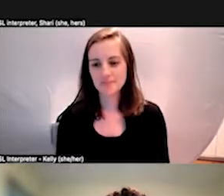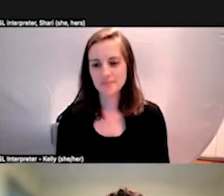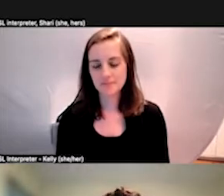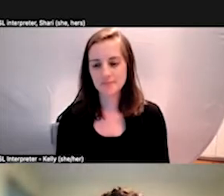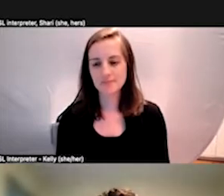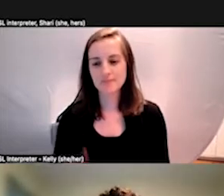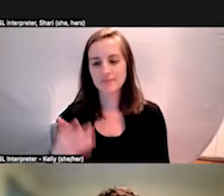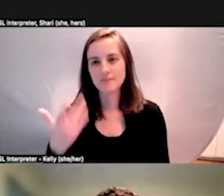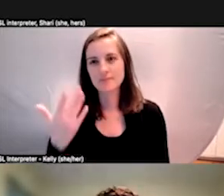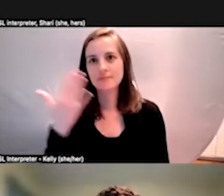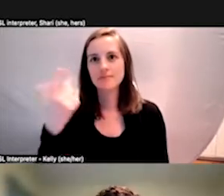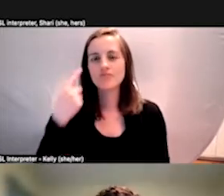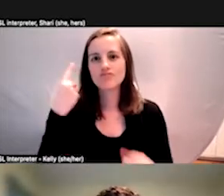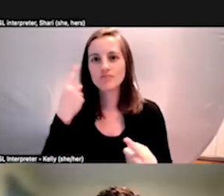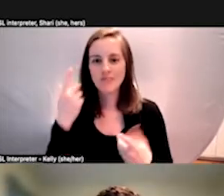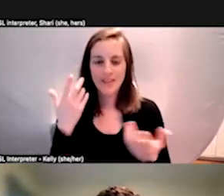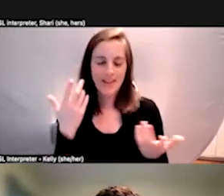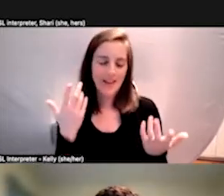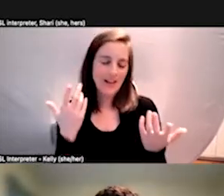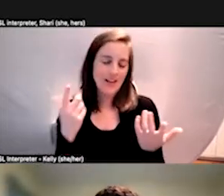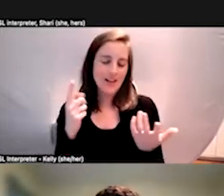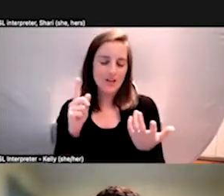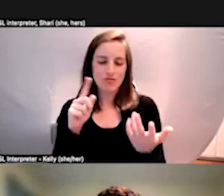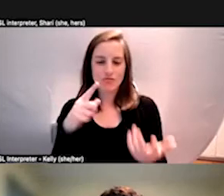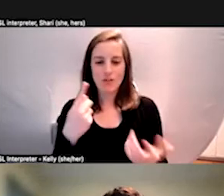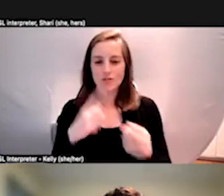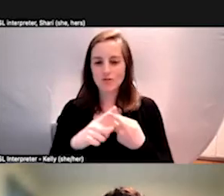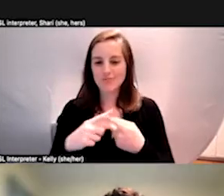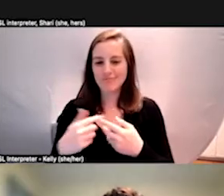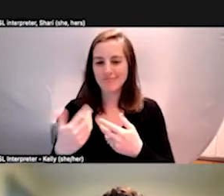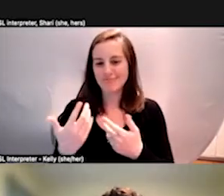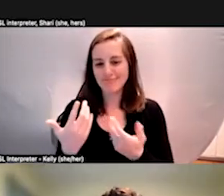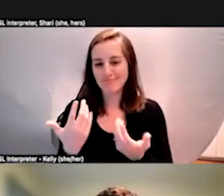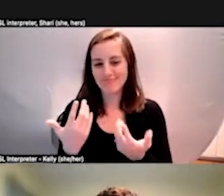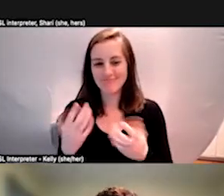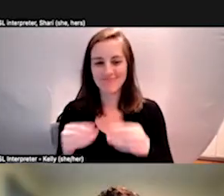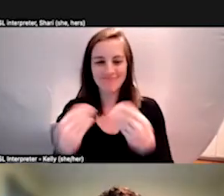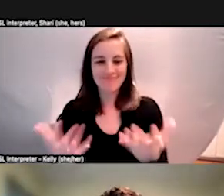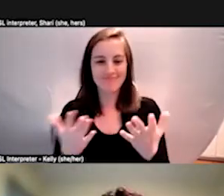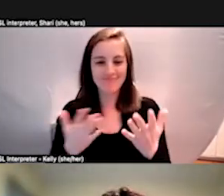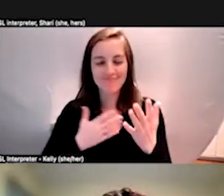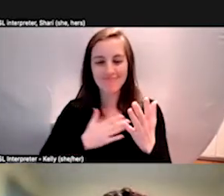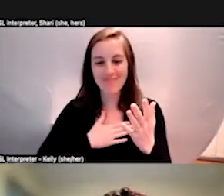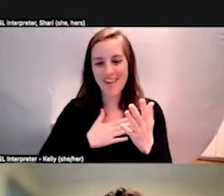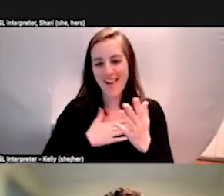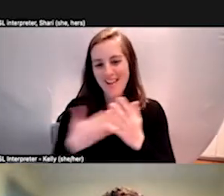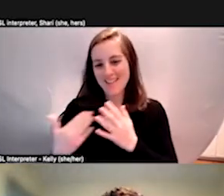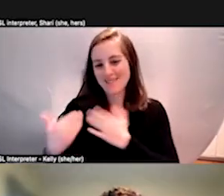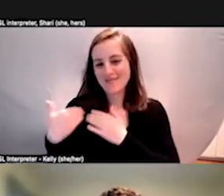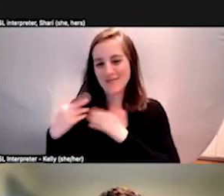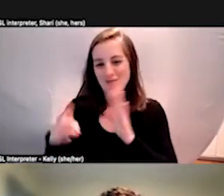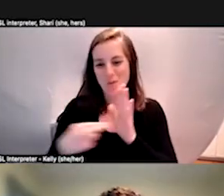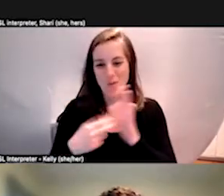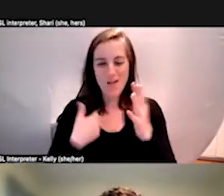just to, do my job for a second, I do want to plug our own trans health